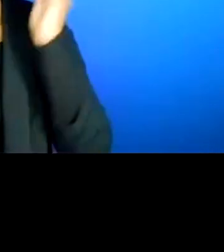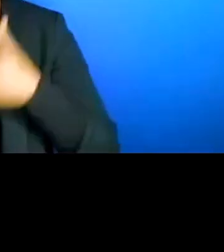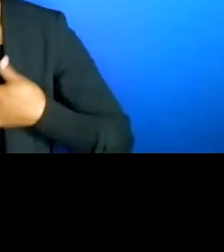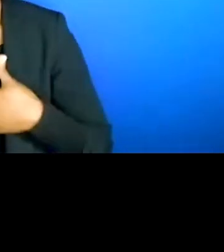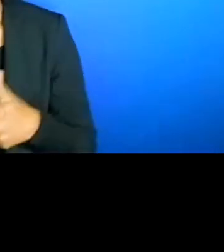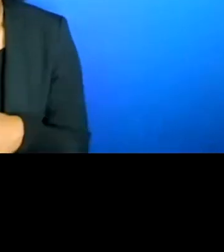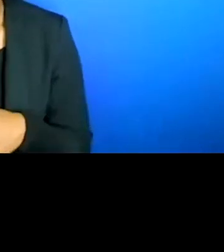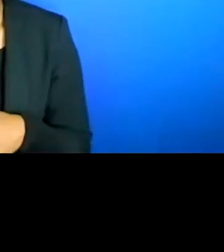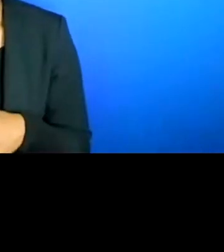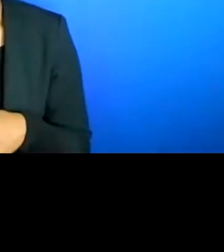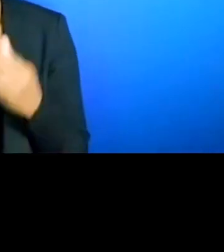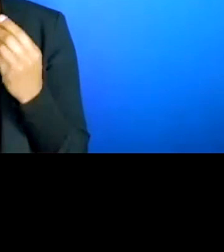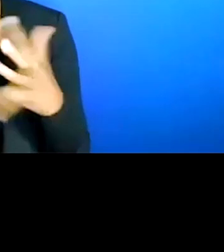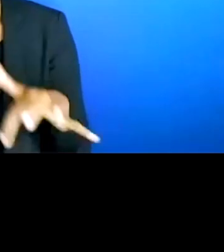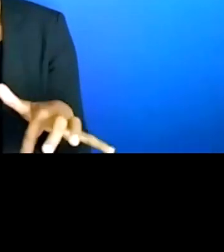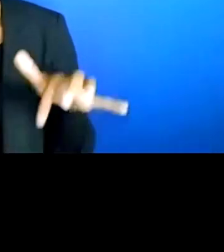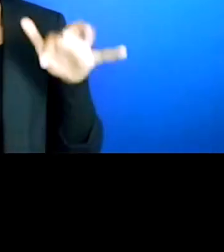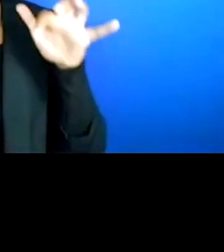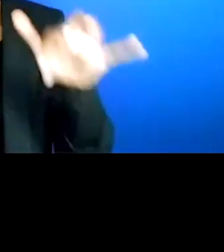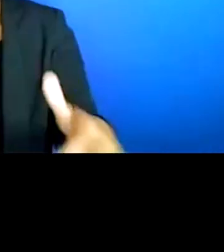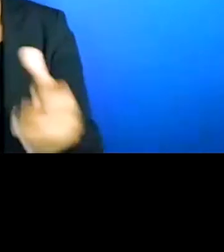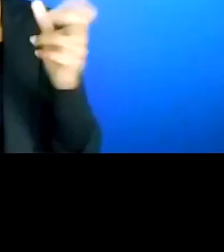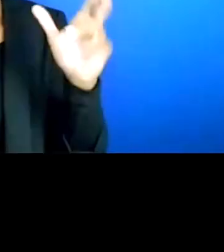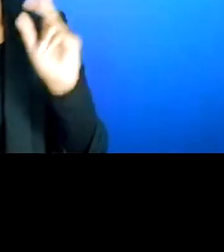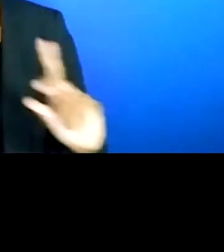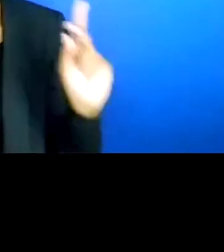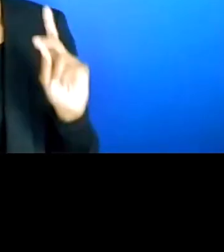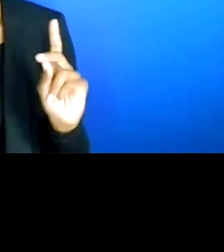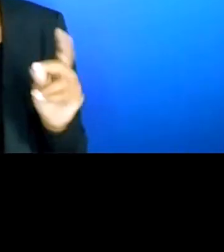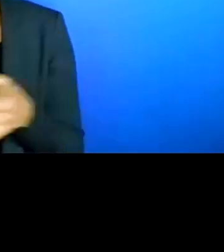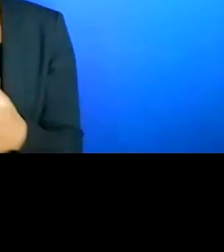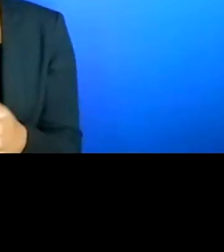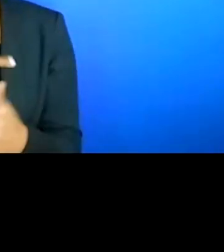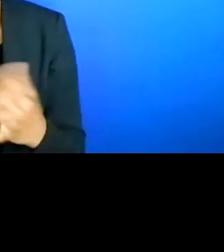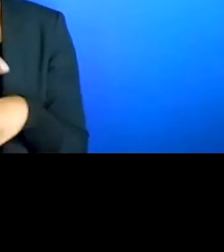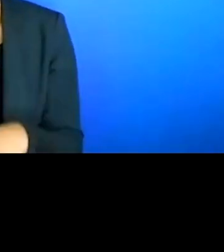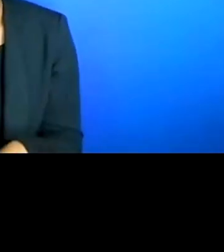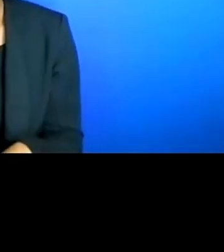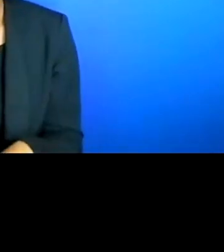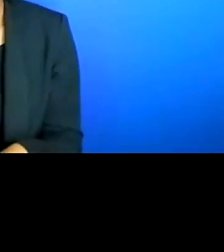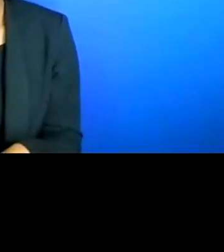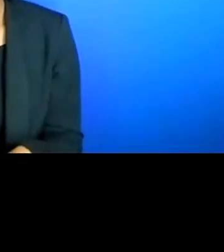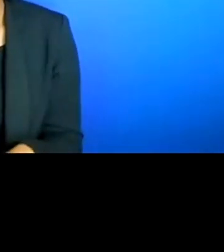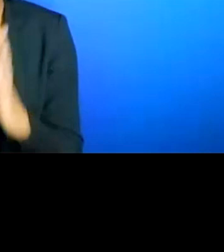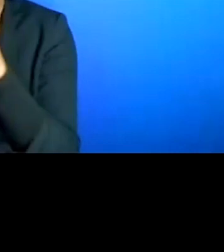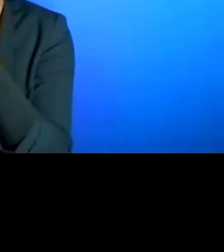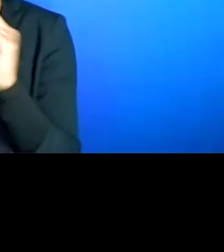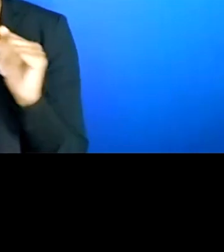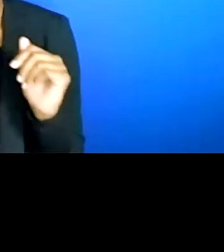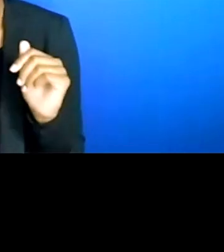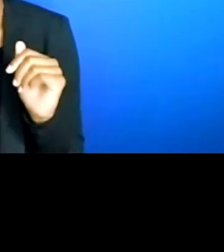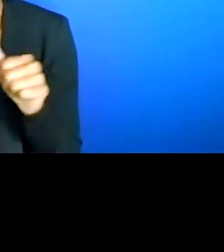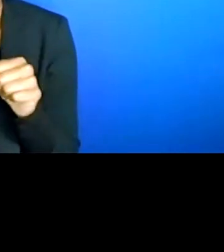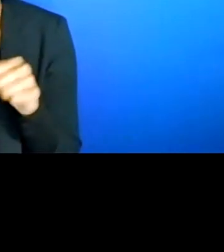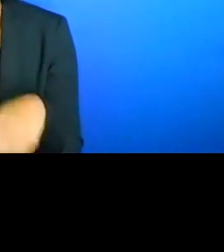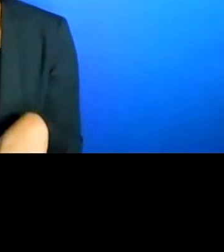number of people who are on, I want to give you a few tips today. Some technical tips. So one of the things that we're going to do is